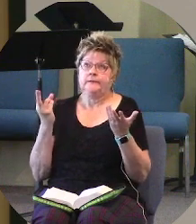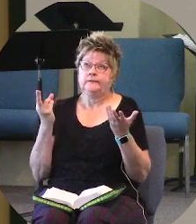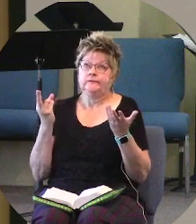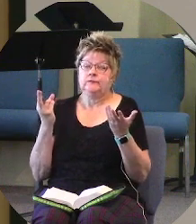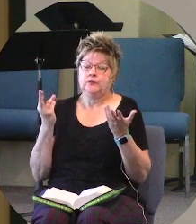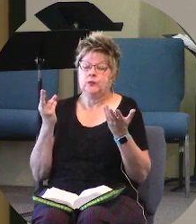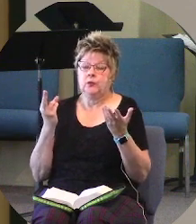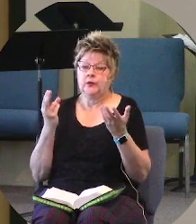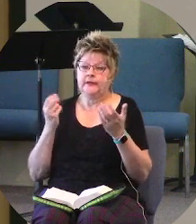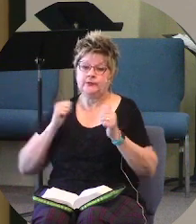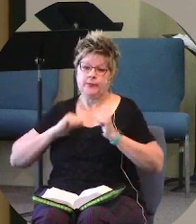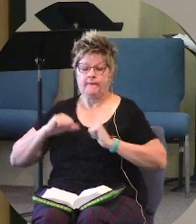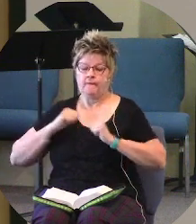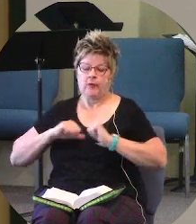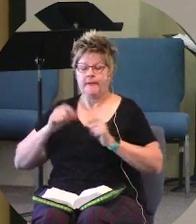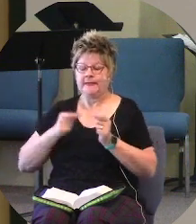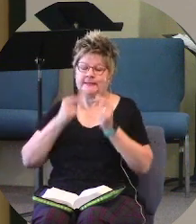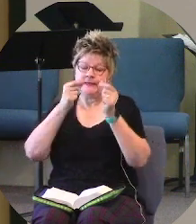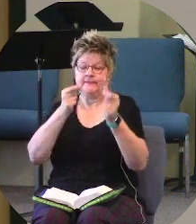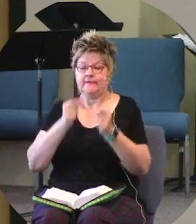it's a performance-based gift